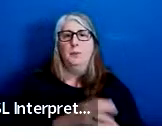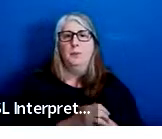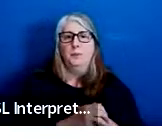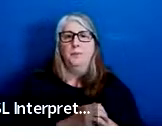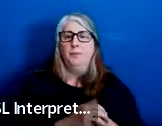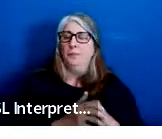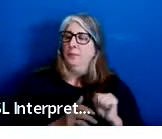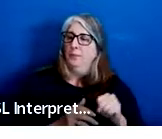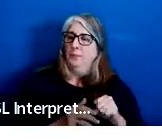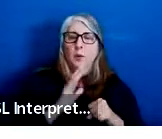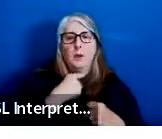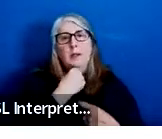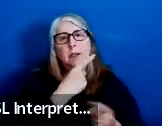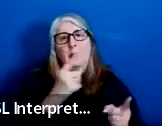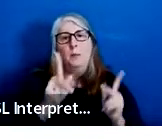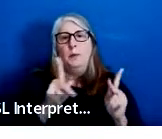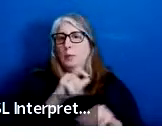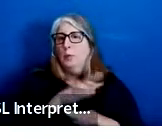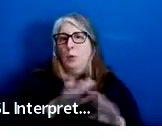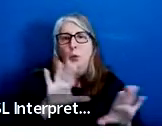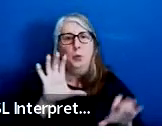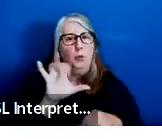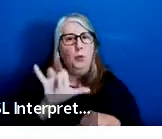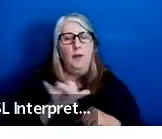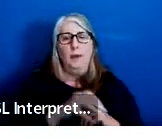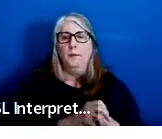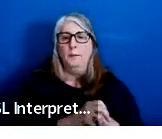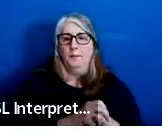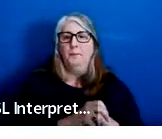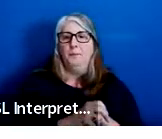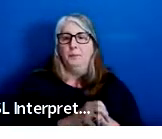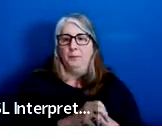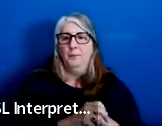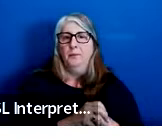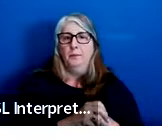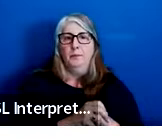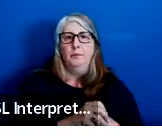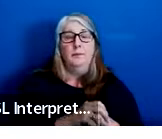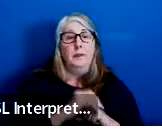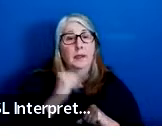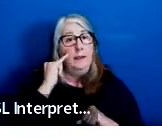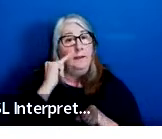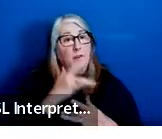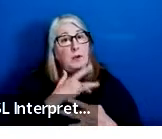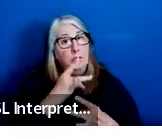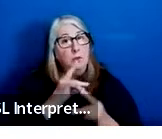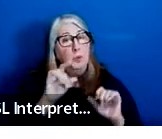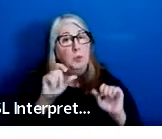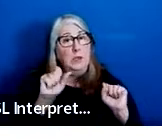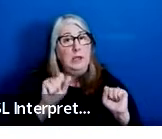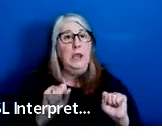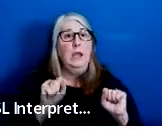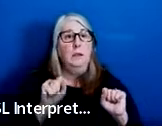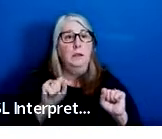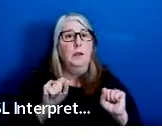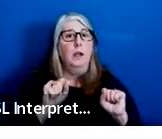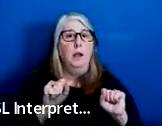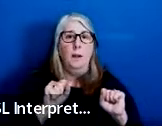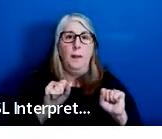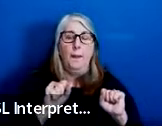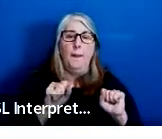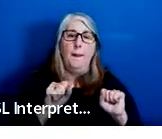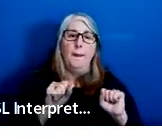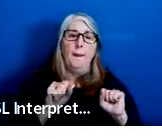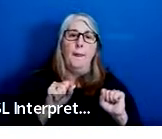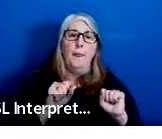You're gonna tell people not to do that. I'm sorry. And if they're interested, we can always be able to get the necessary